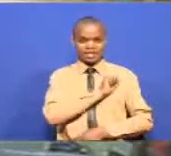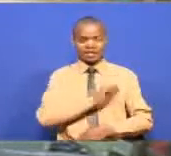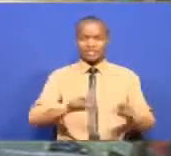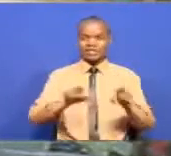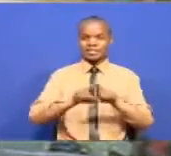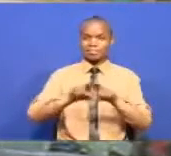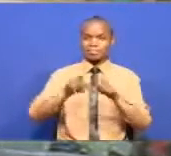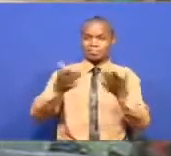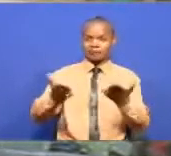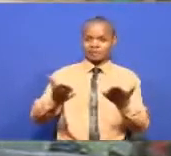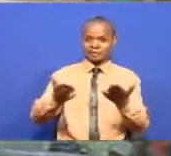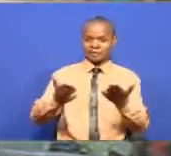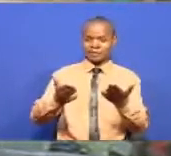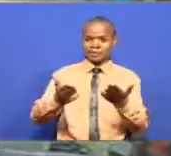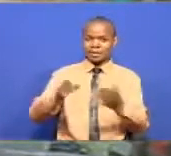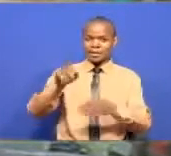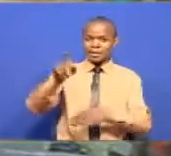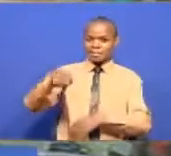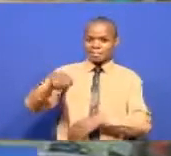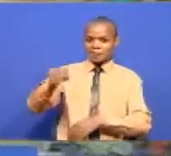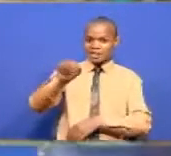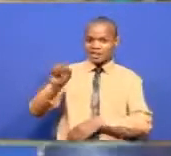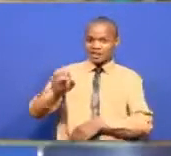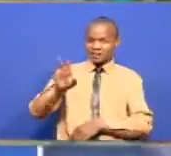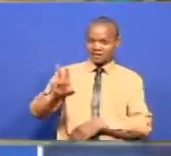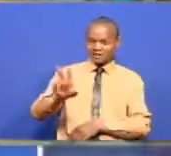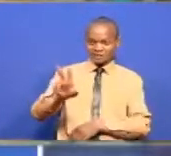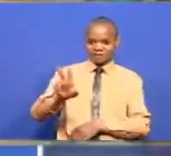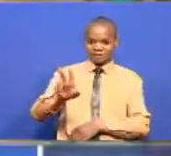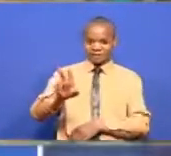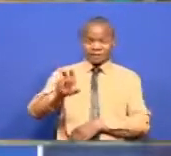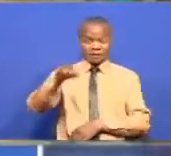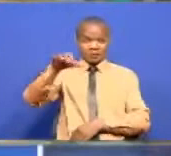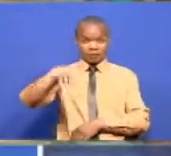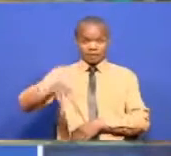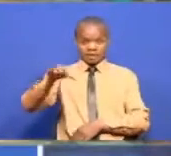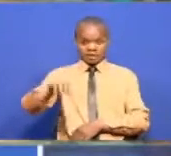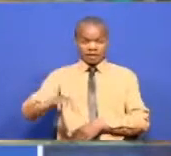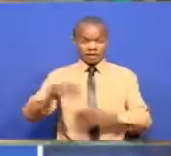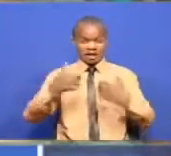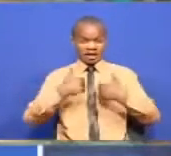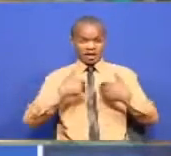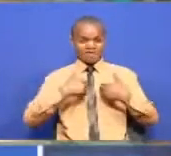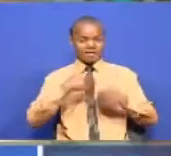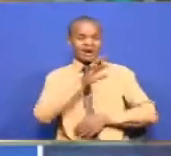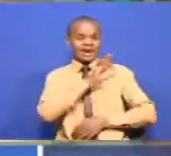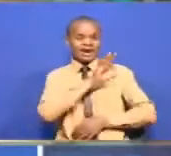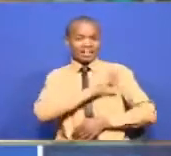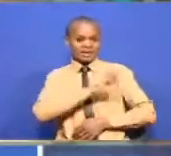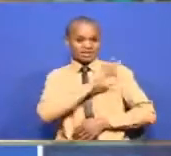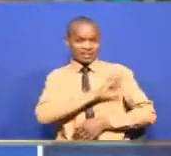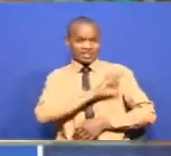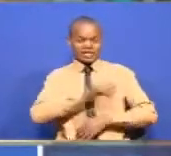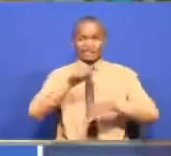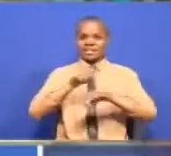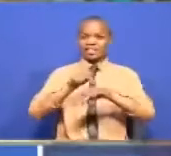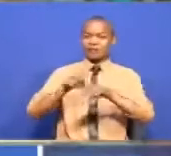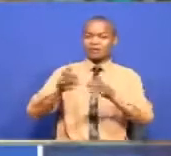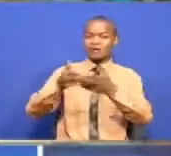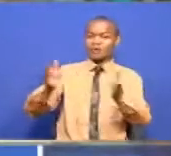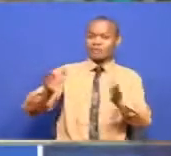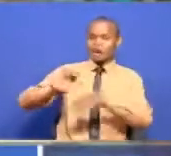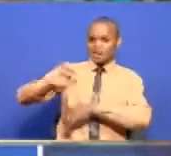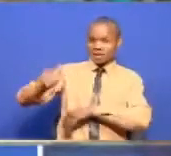A number of public service vehicle operators in Nairobi County have already taken advantage of the easing of movement